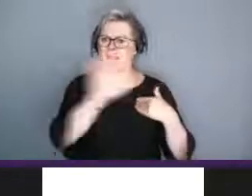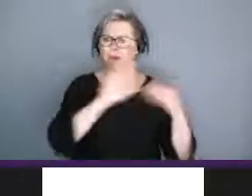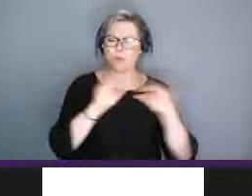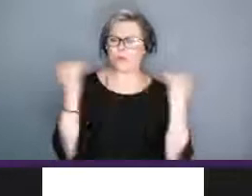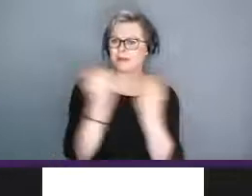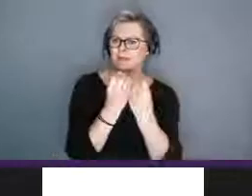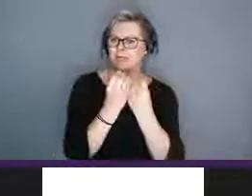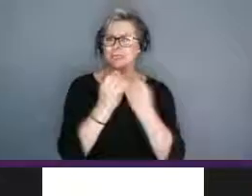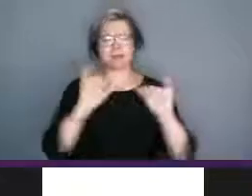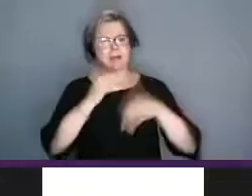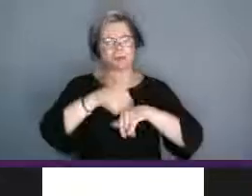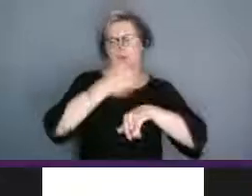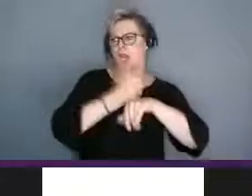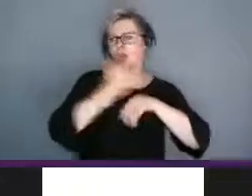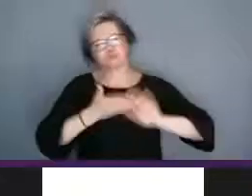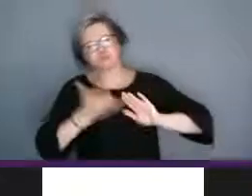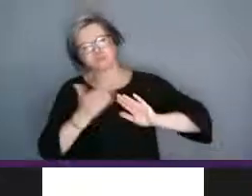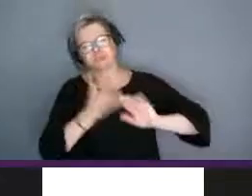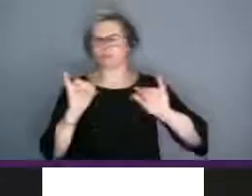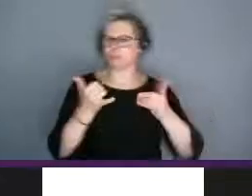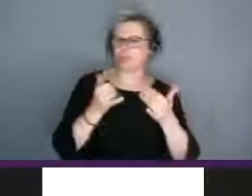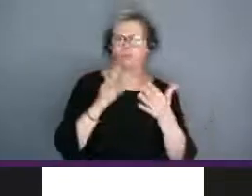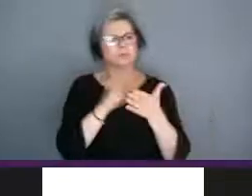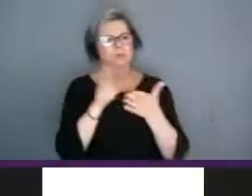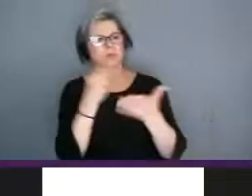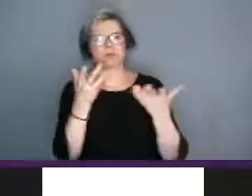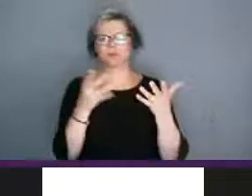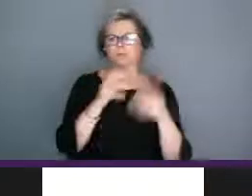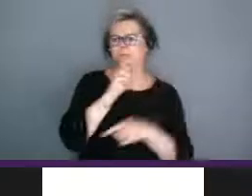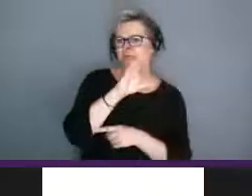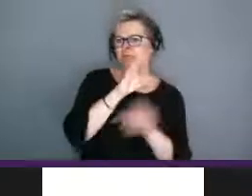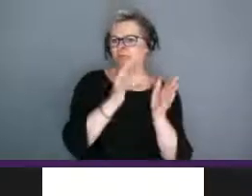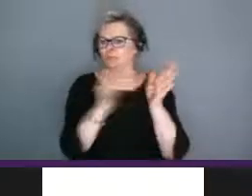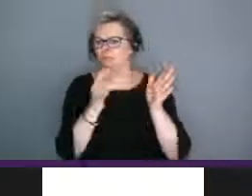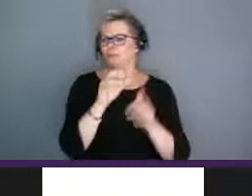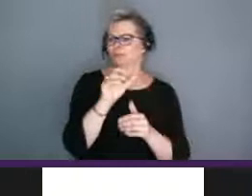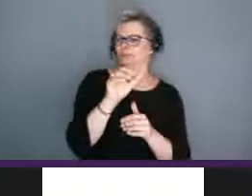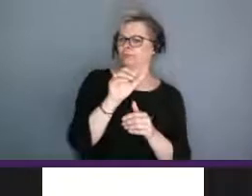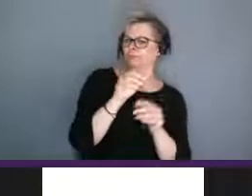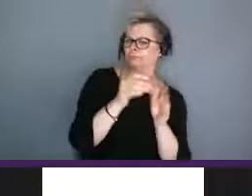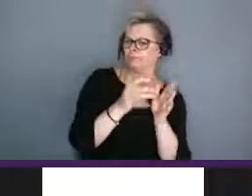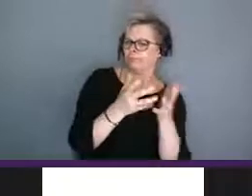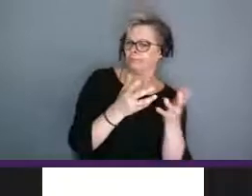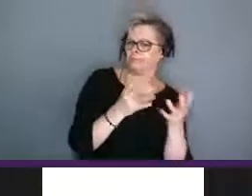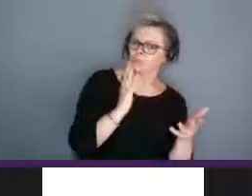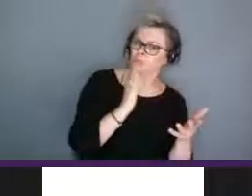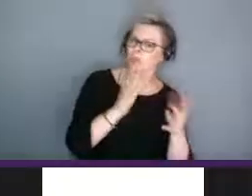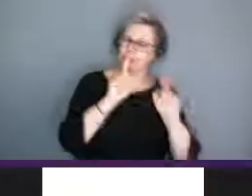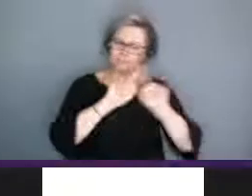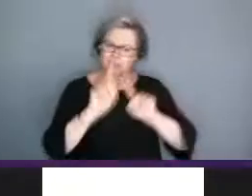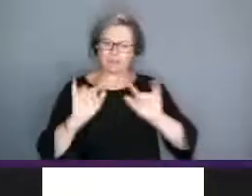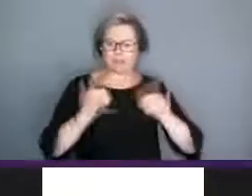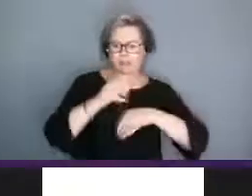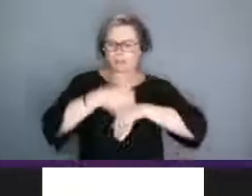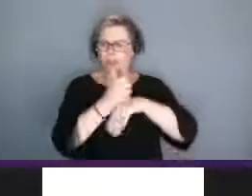hear the programming to learn and educate yourself about elder abuse in a different kind of format. So before we get going, I'd like to